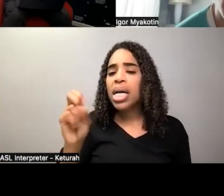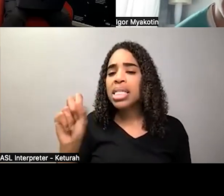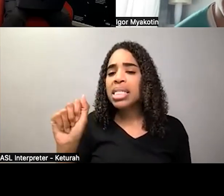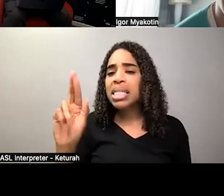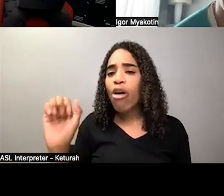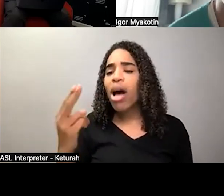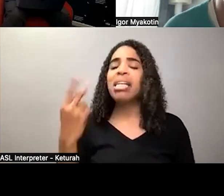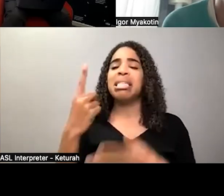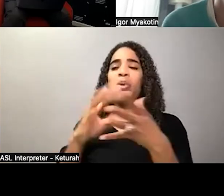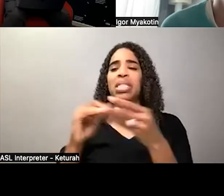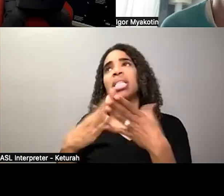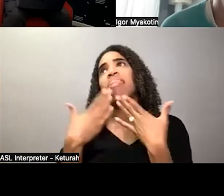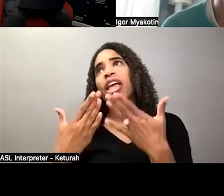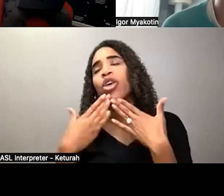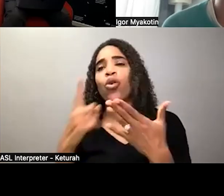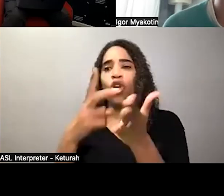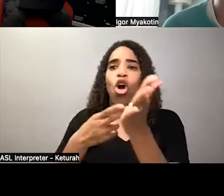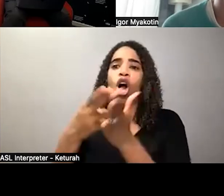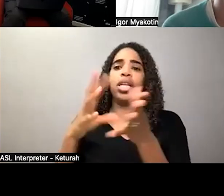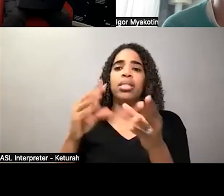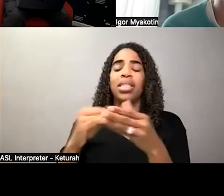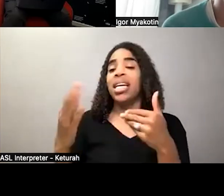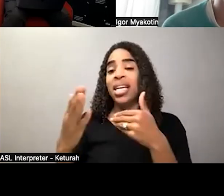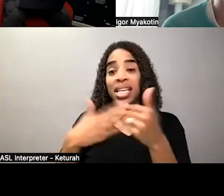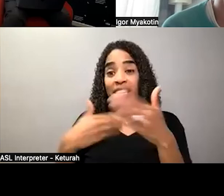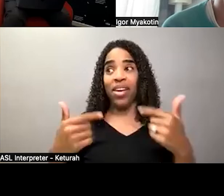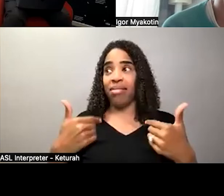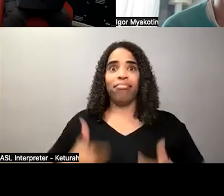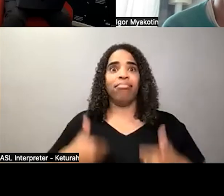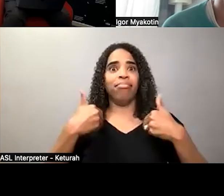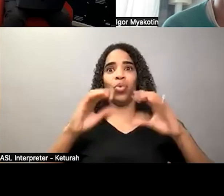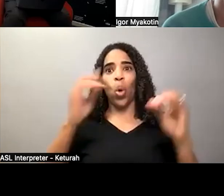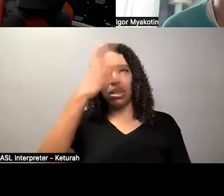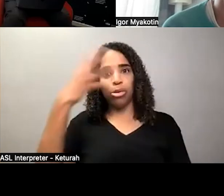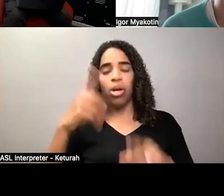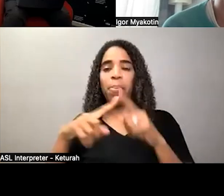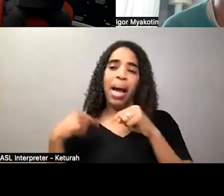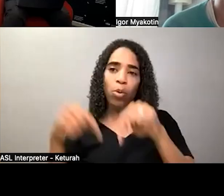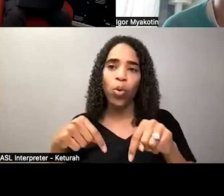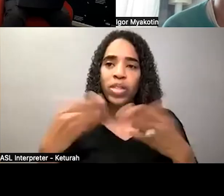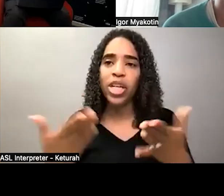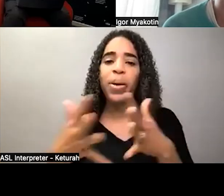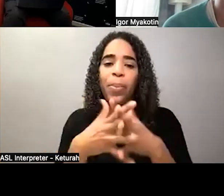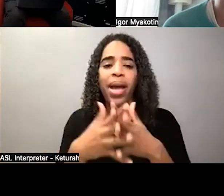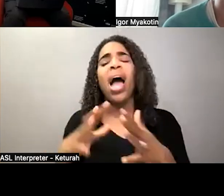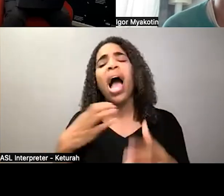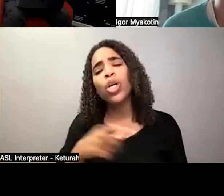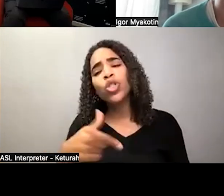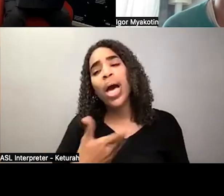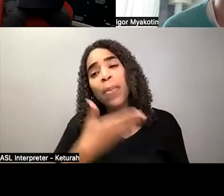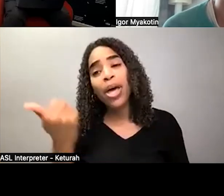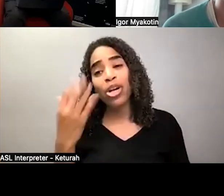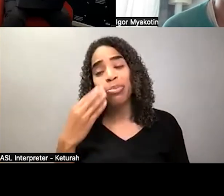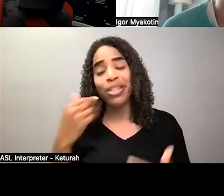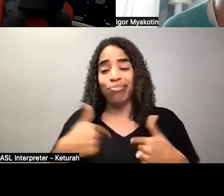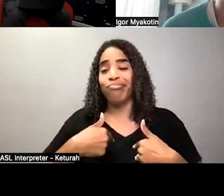candid, saying that even as a documented immigrant working in the US, they can relate to your pain and wish you had a better experience, but here